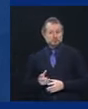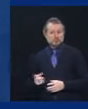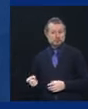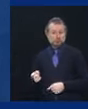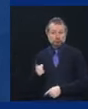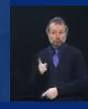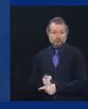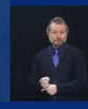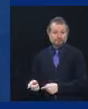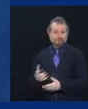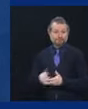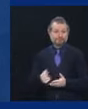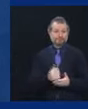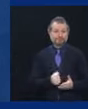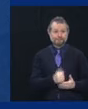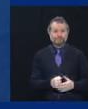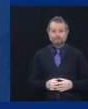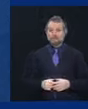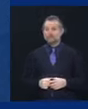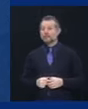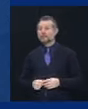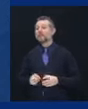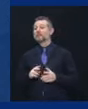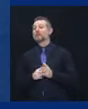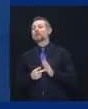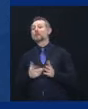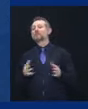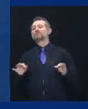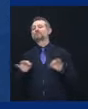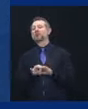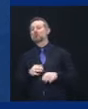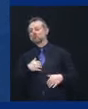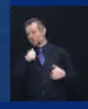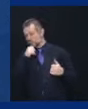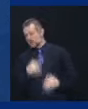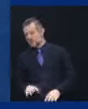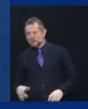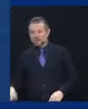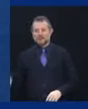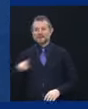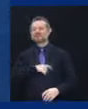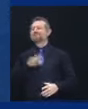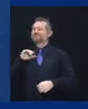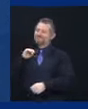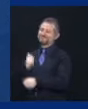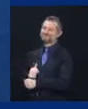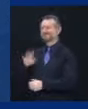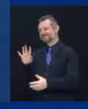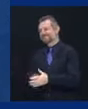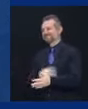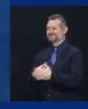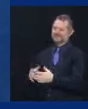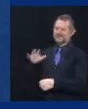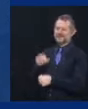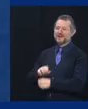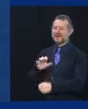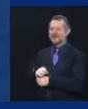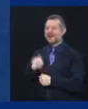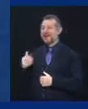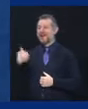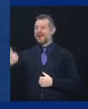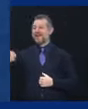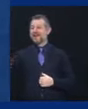We want to make sure distributors don't schedule any appointments for which they don't